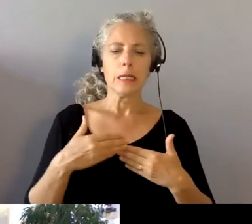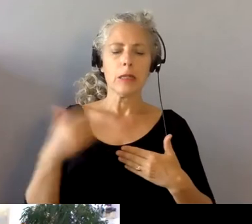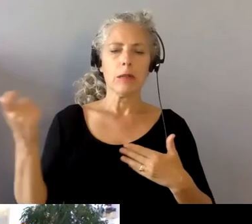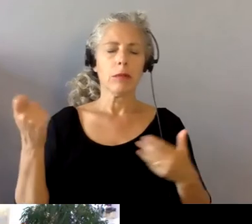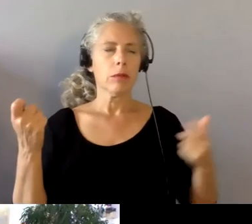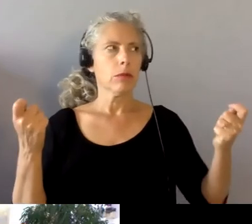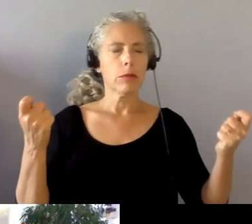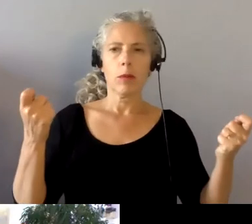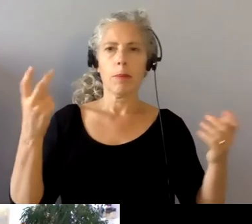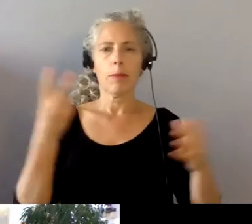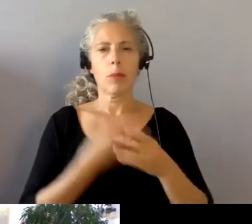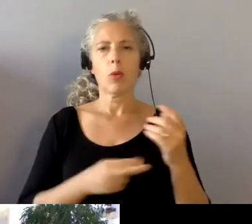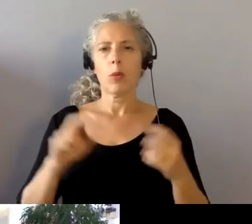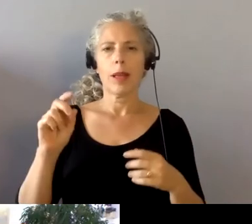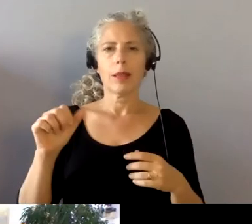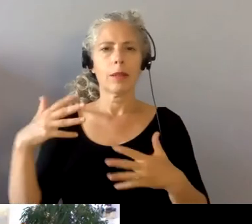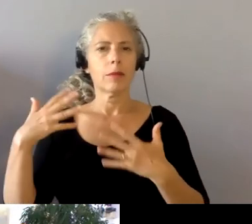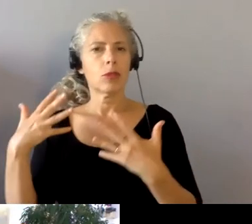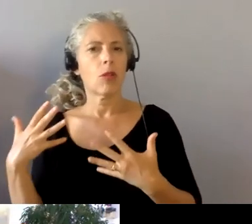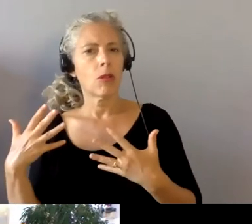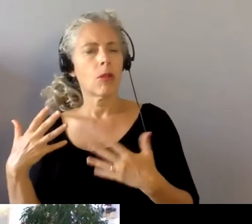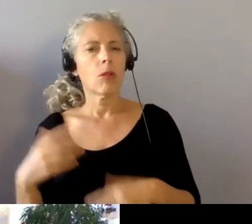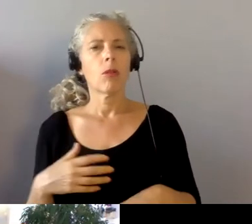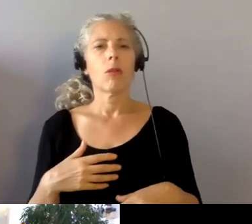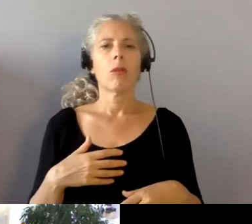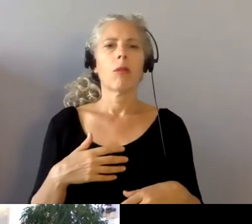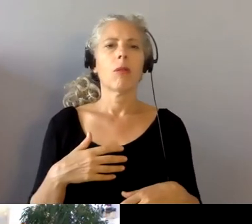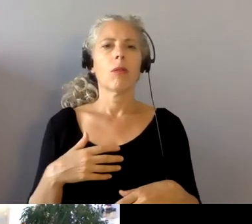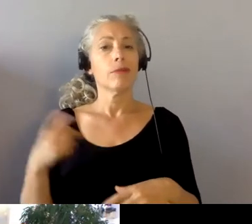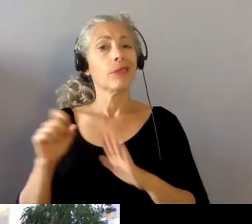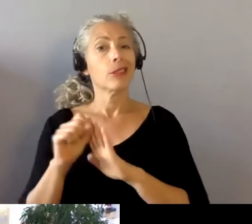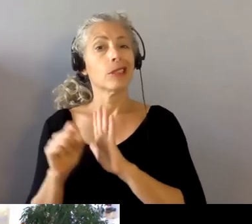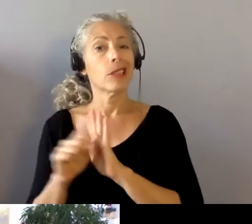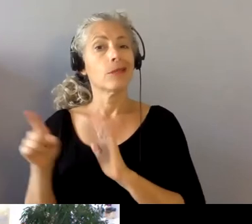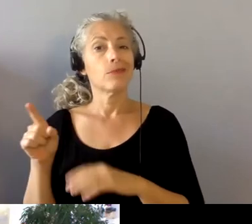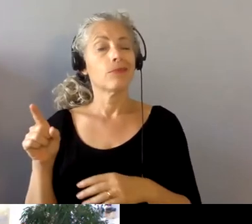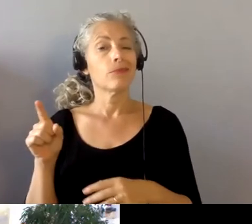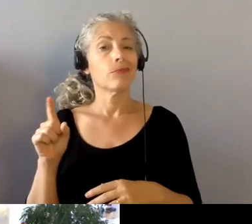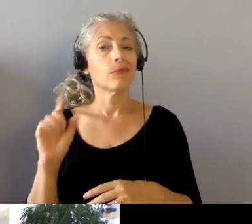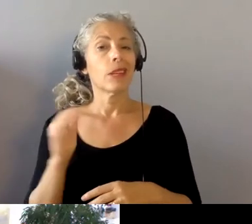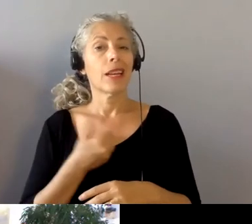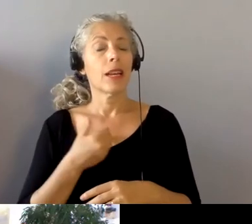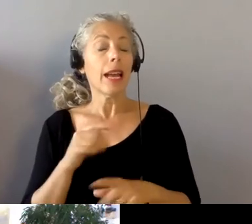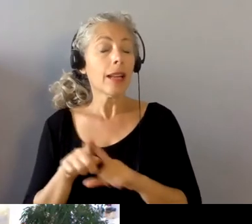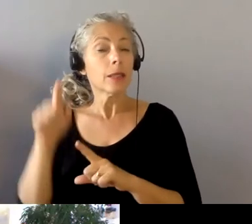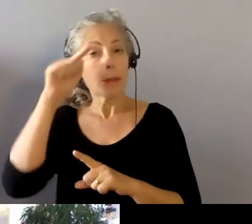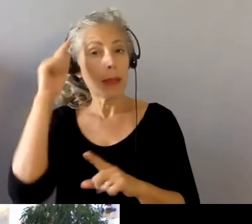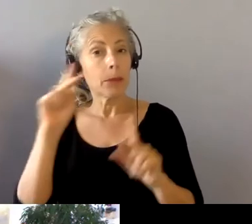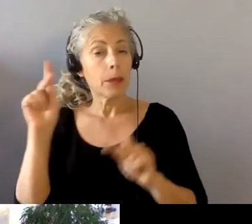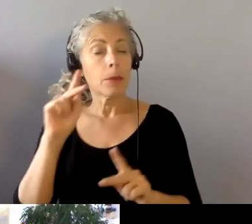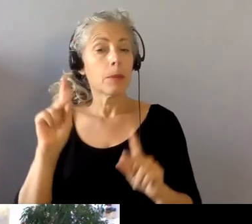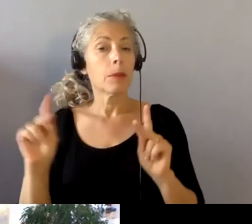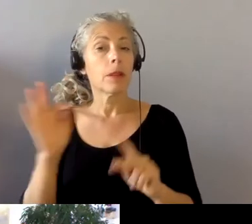those realities of that deep sorrow that is our state oftentimes as Black people and people of color in